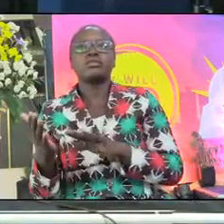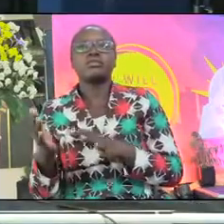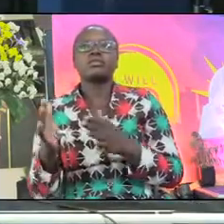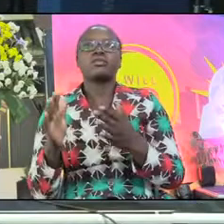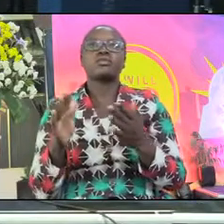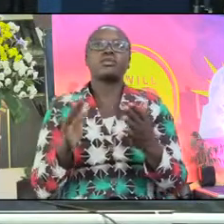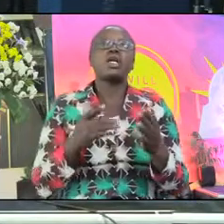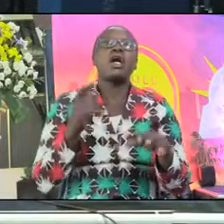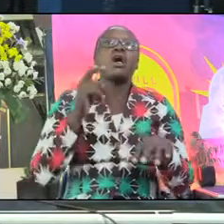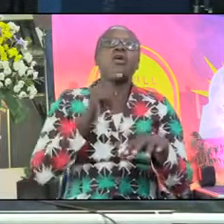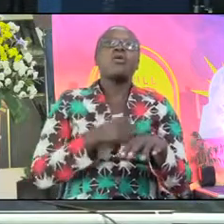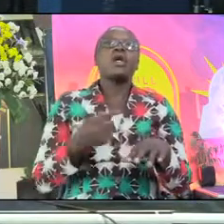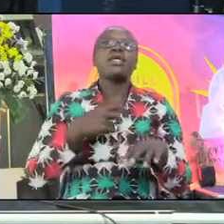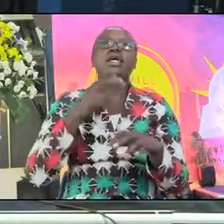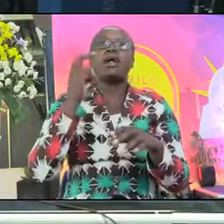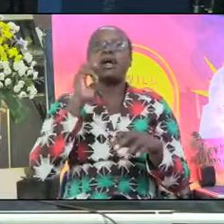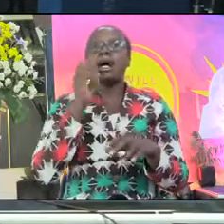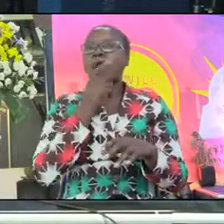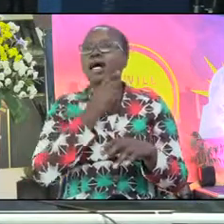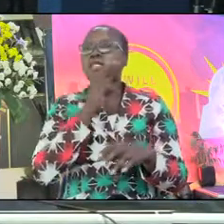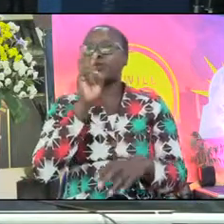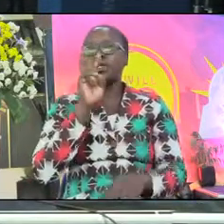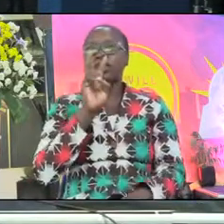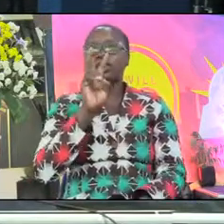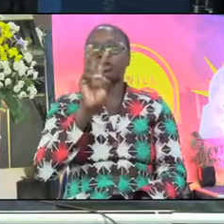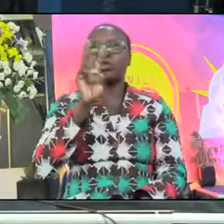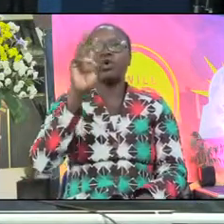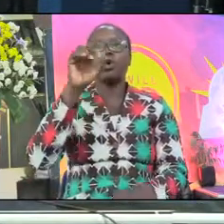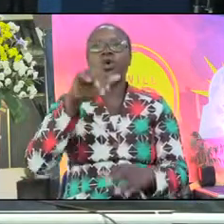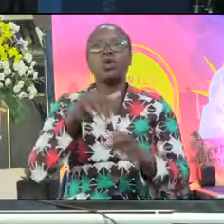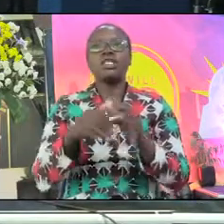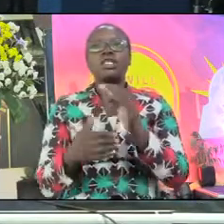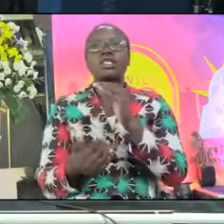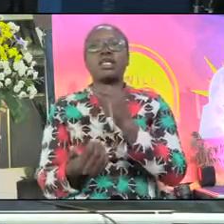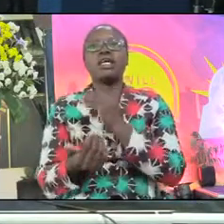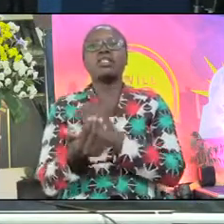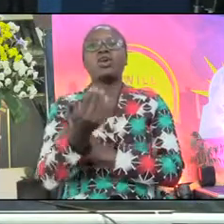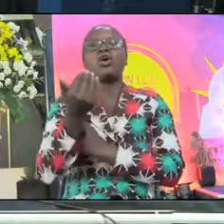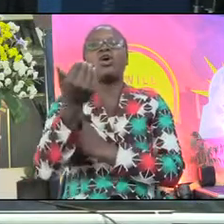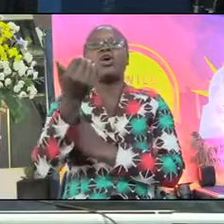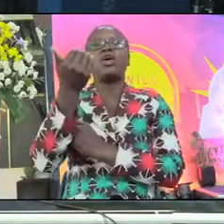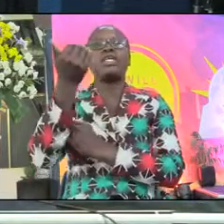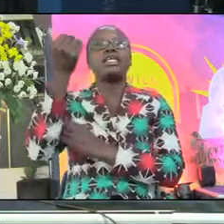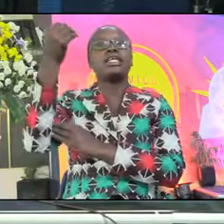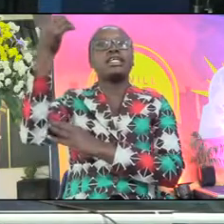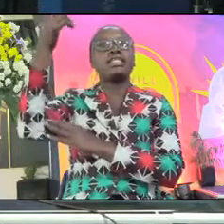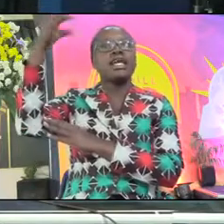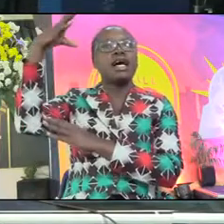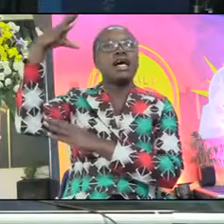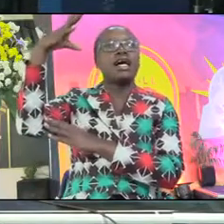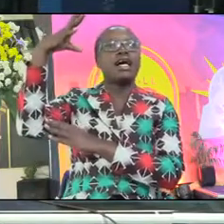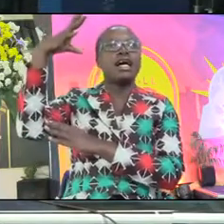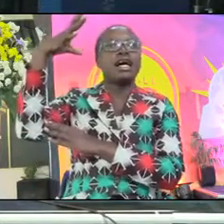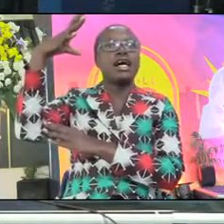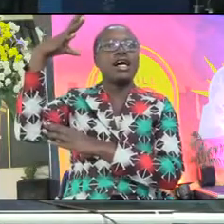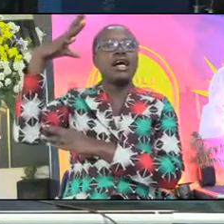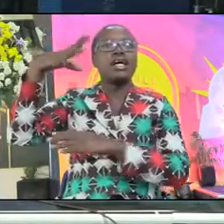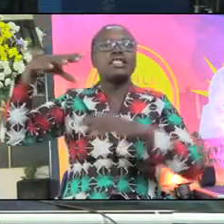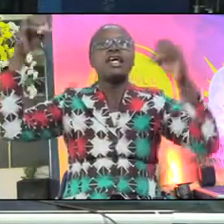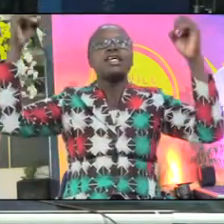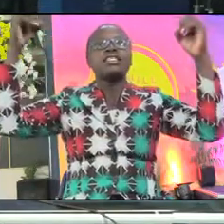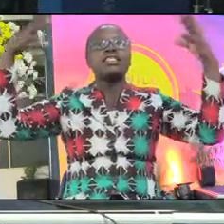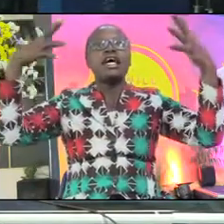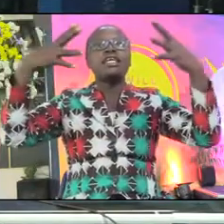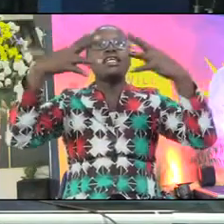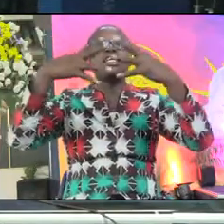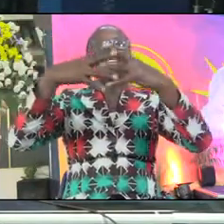Sing it lustily. When our eyes behold in the dawning light, shining